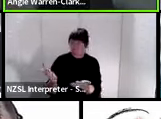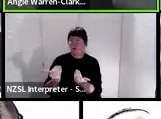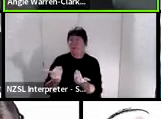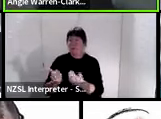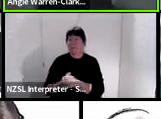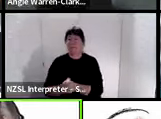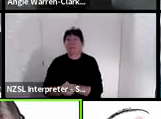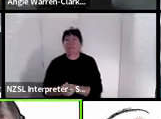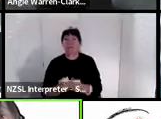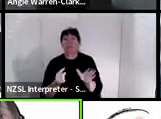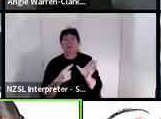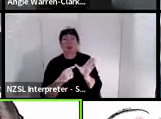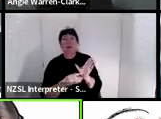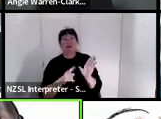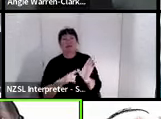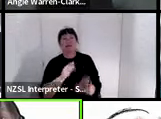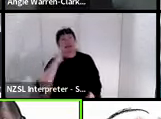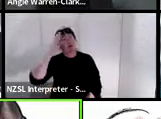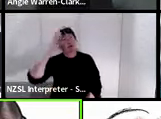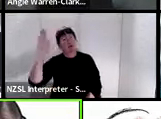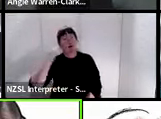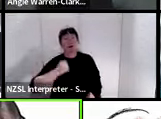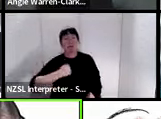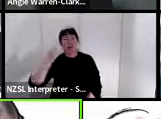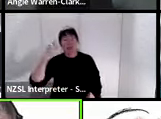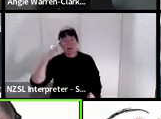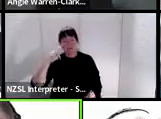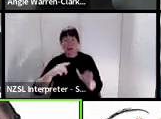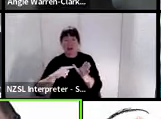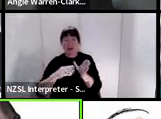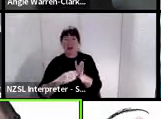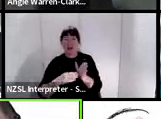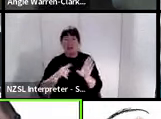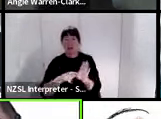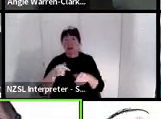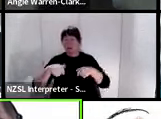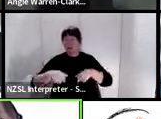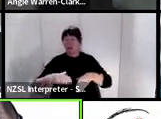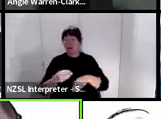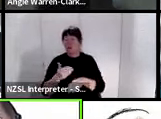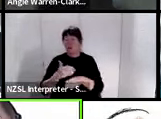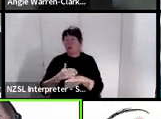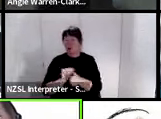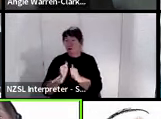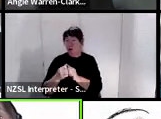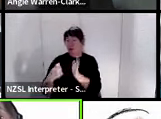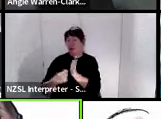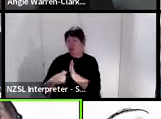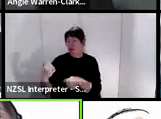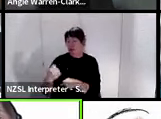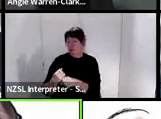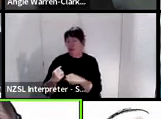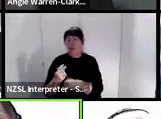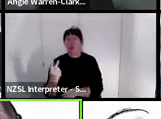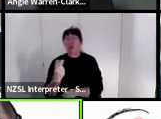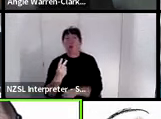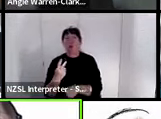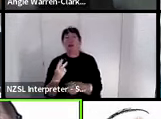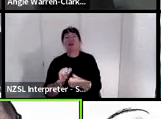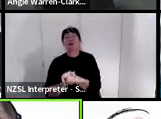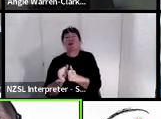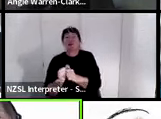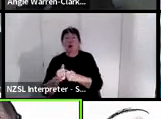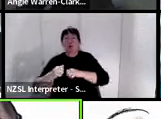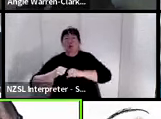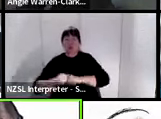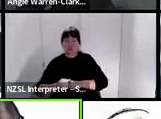welcome. Kia ora. My name is Amy Hogan, and I'm here with my colleague Rebekah Graham, and we are the co-chairs of